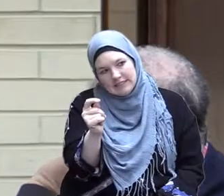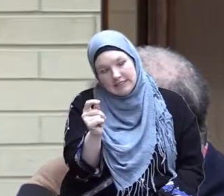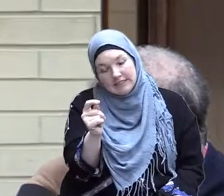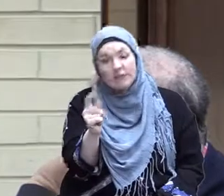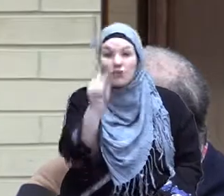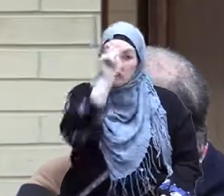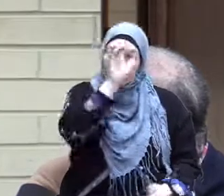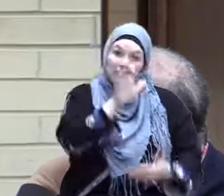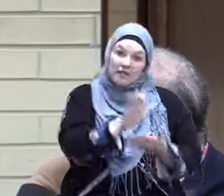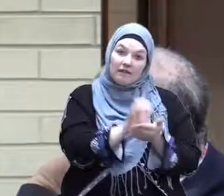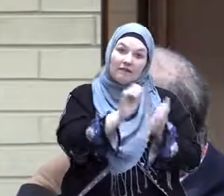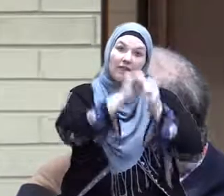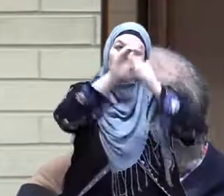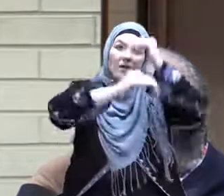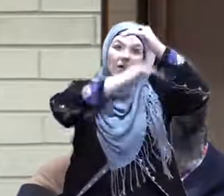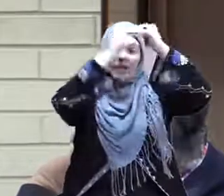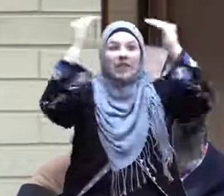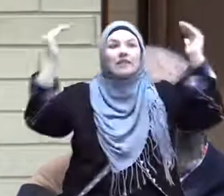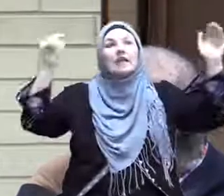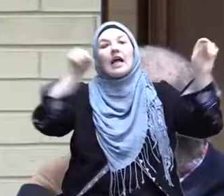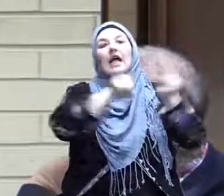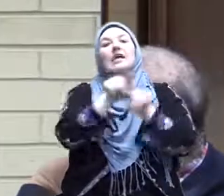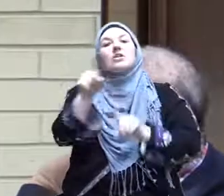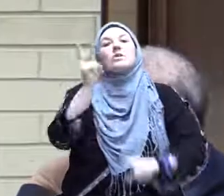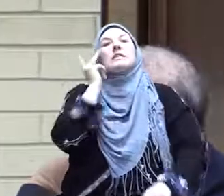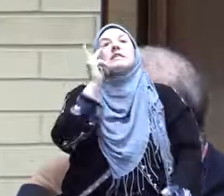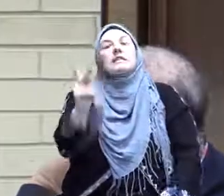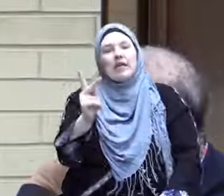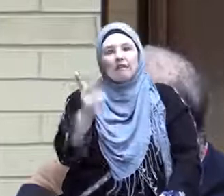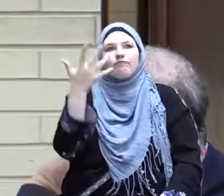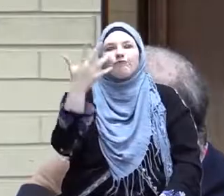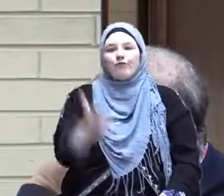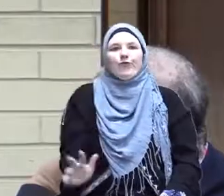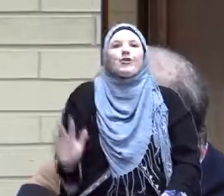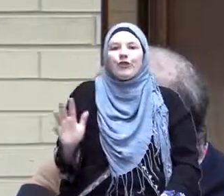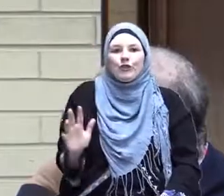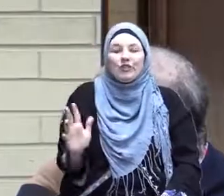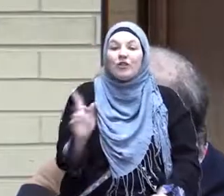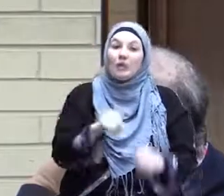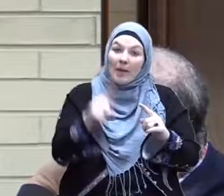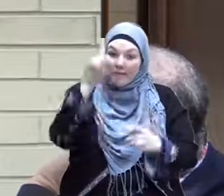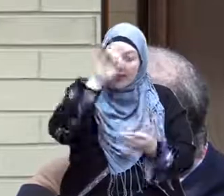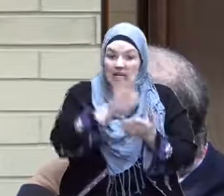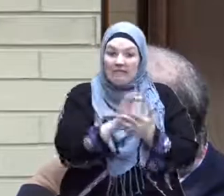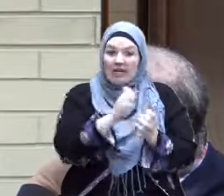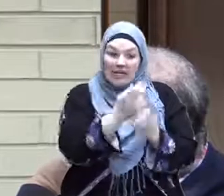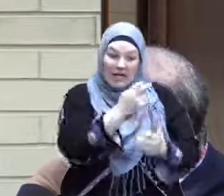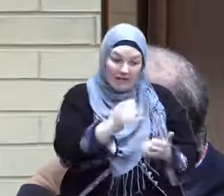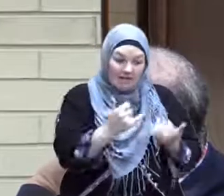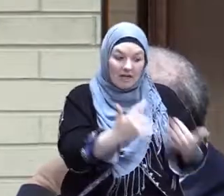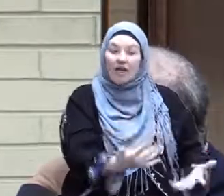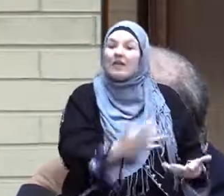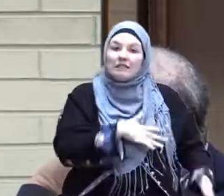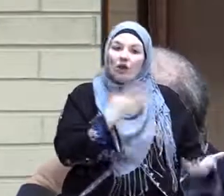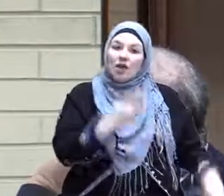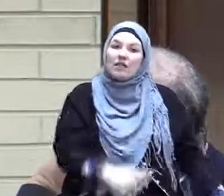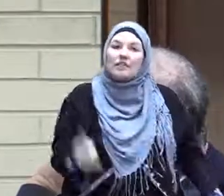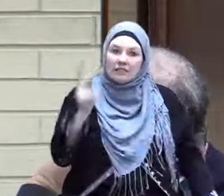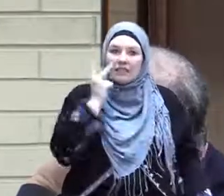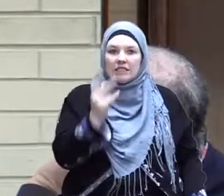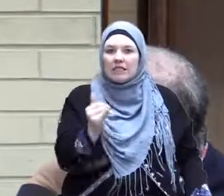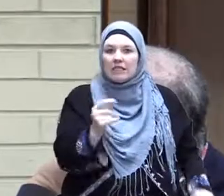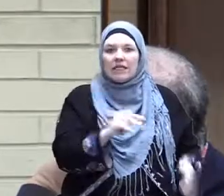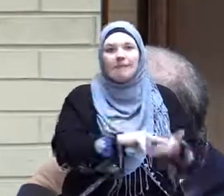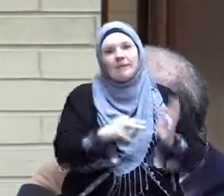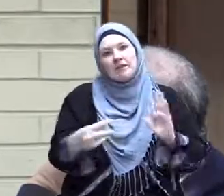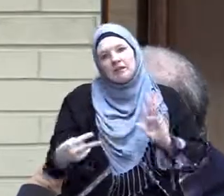So you believe in paradise as you have seen it. You believe in hellfire as if you have seen it, which means